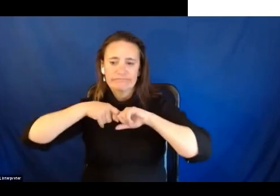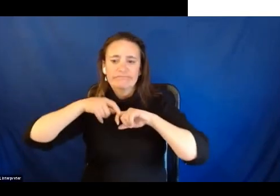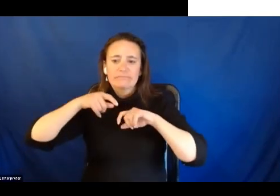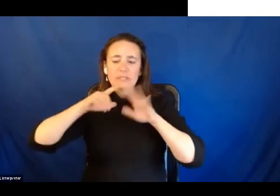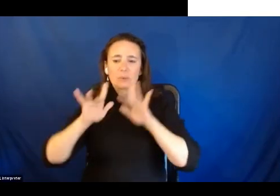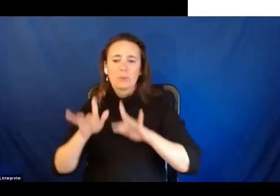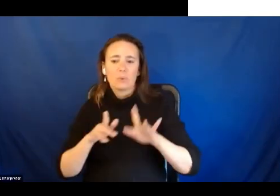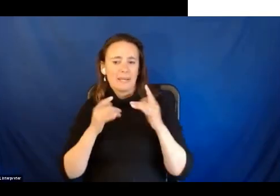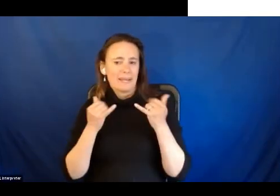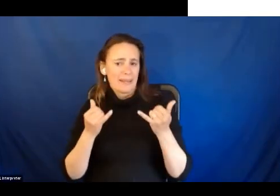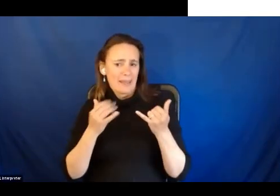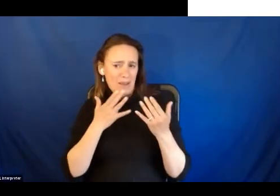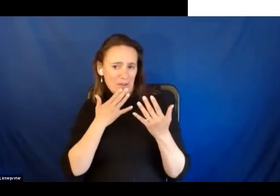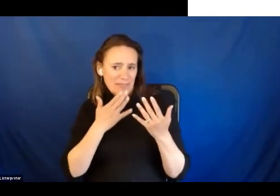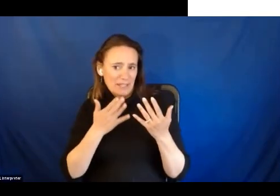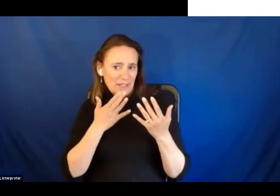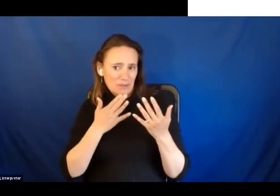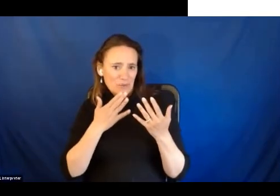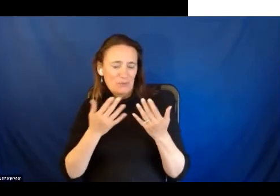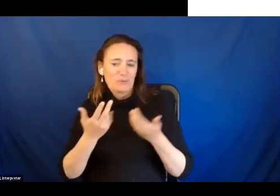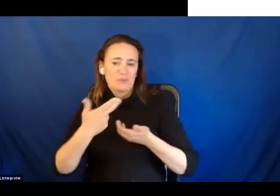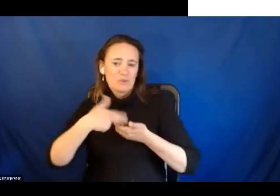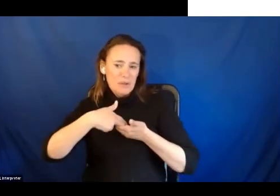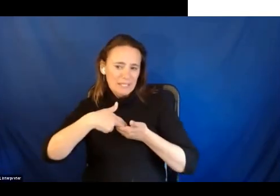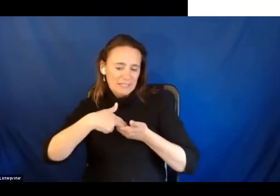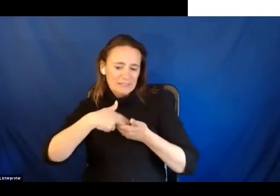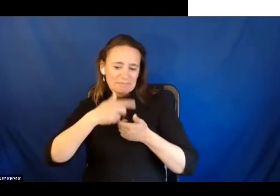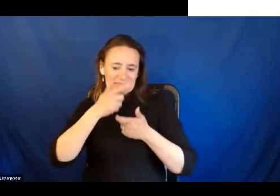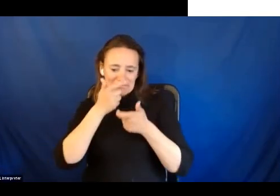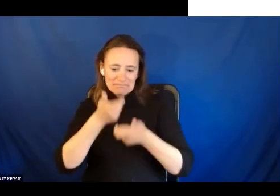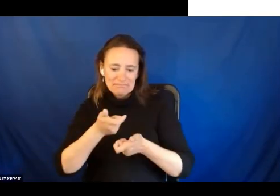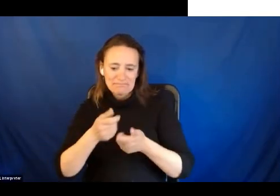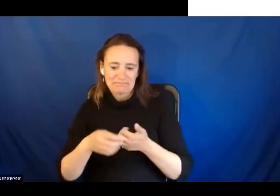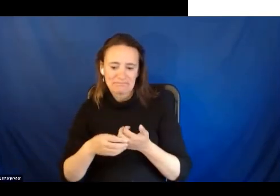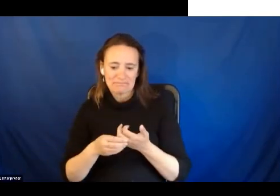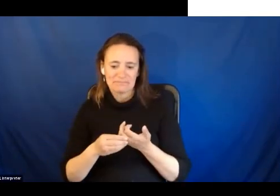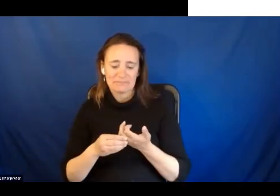coming. And that is the end of the presentation.